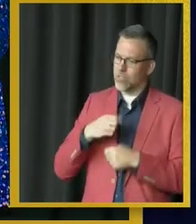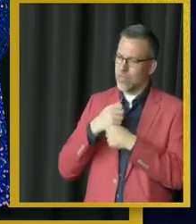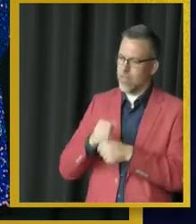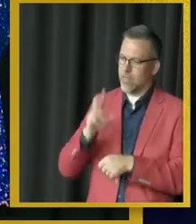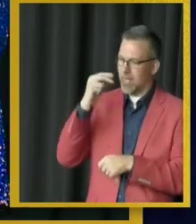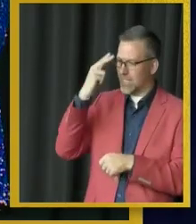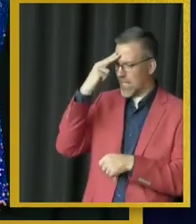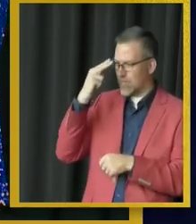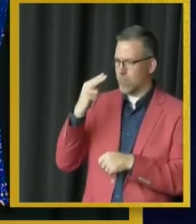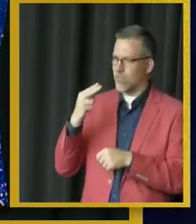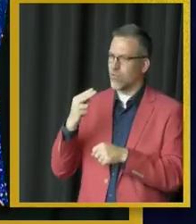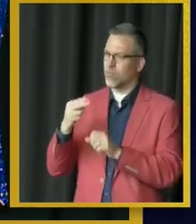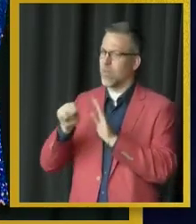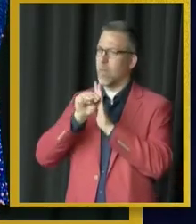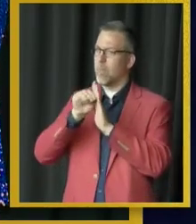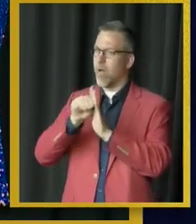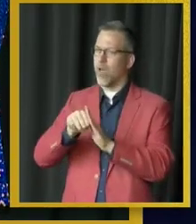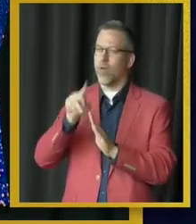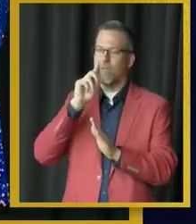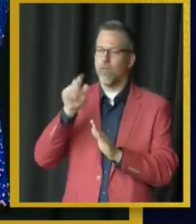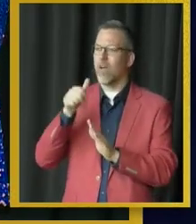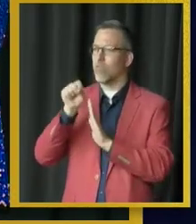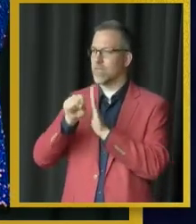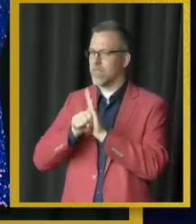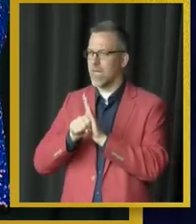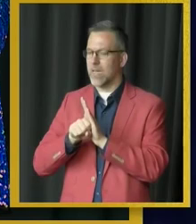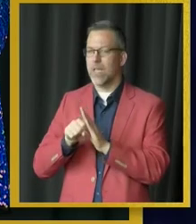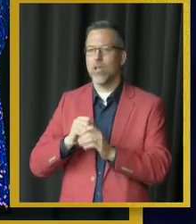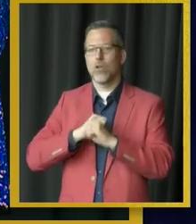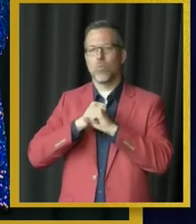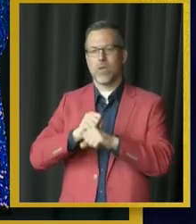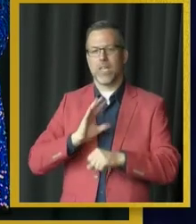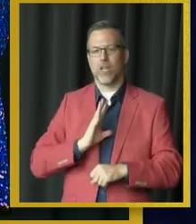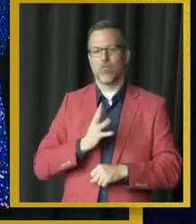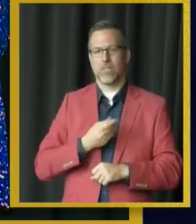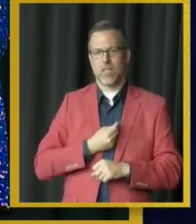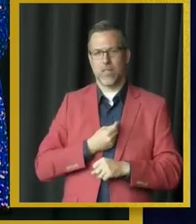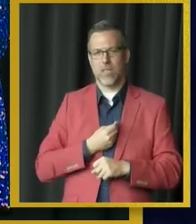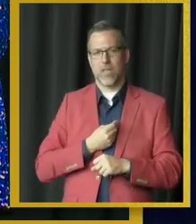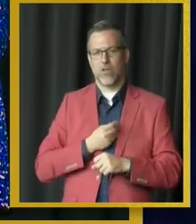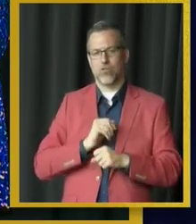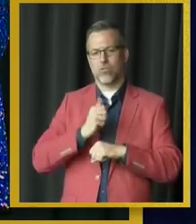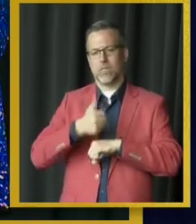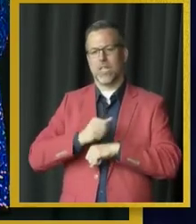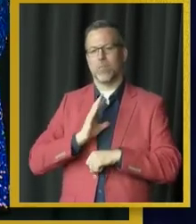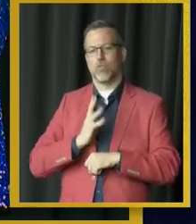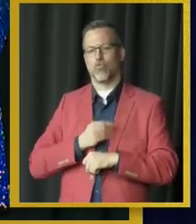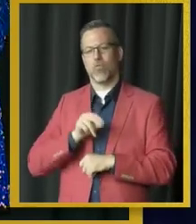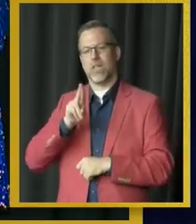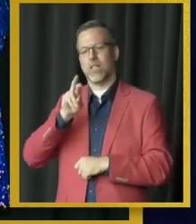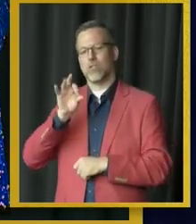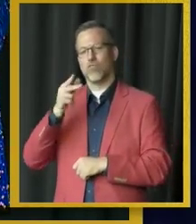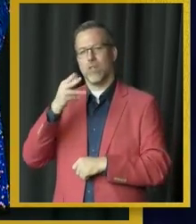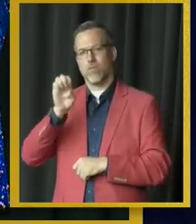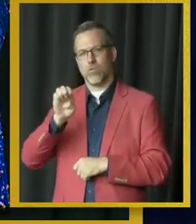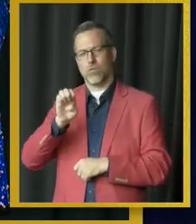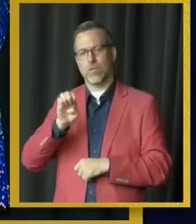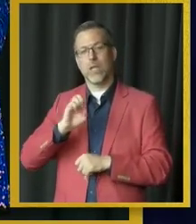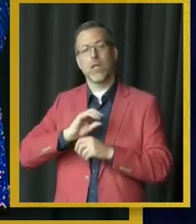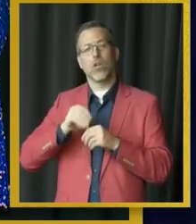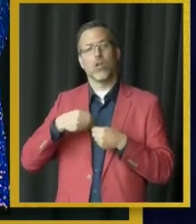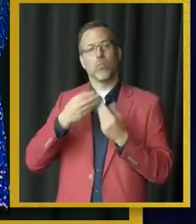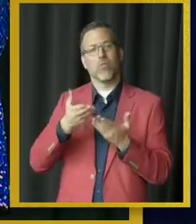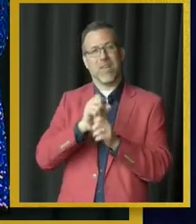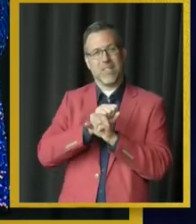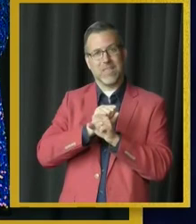blueprint for the state to follow. Protect trans health care in the city by creating trans refuges. Ensure safe and secure housing